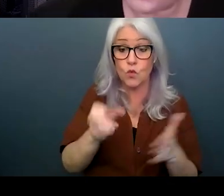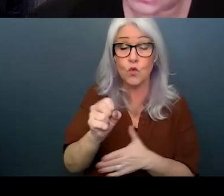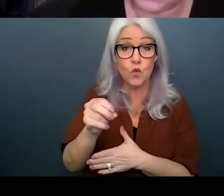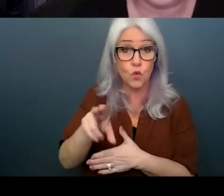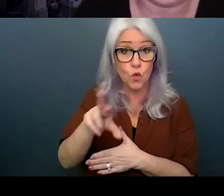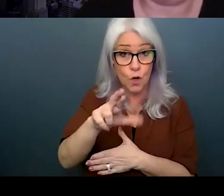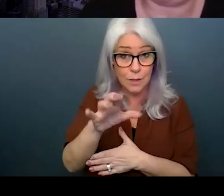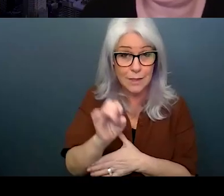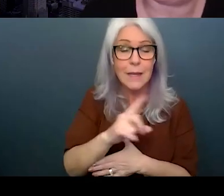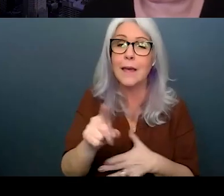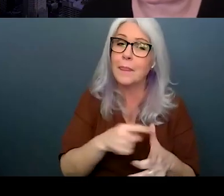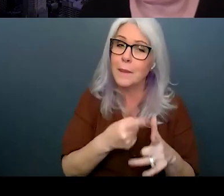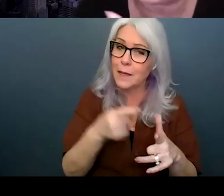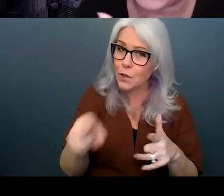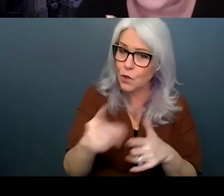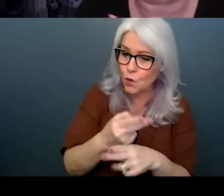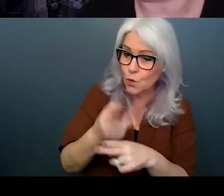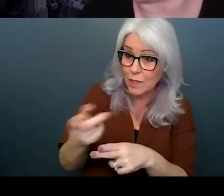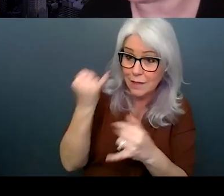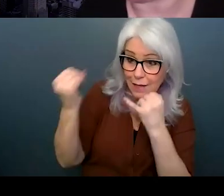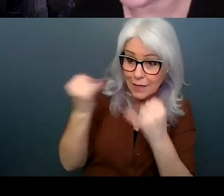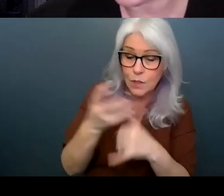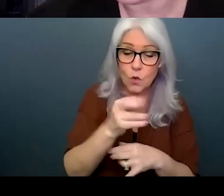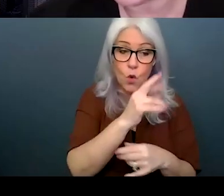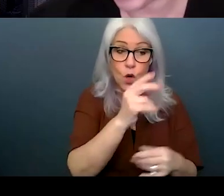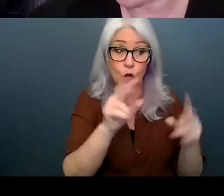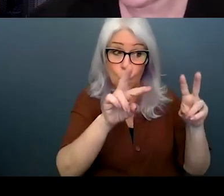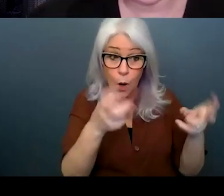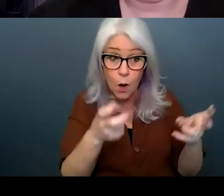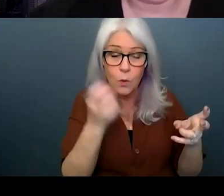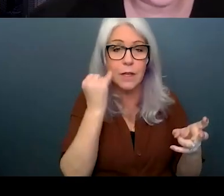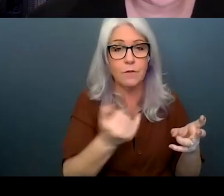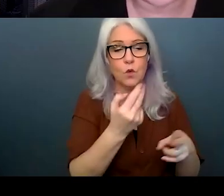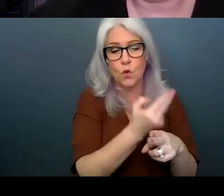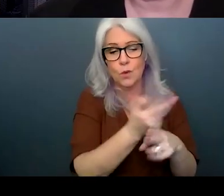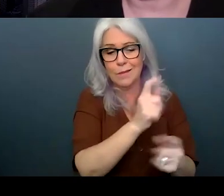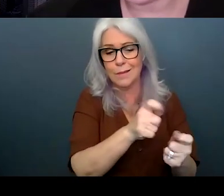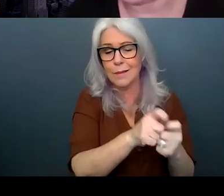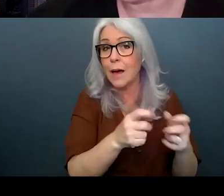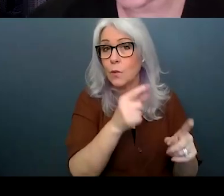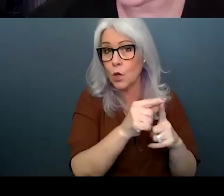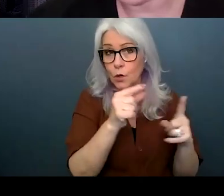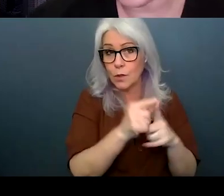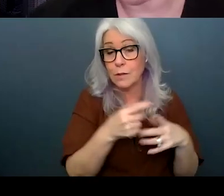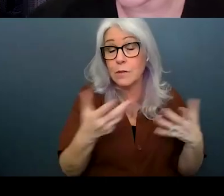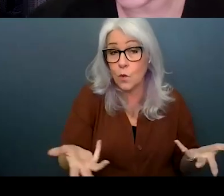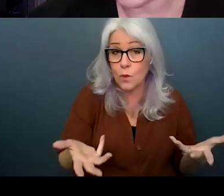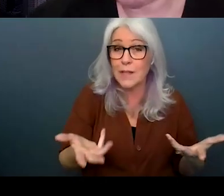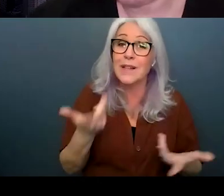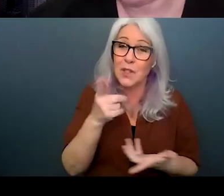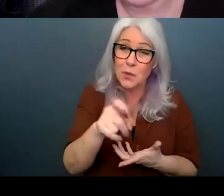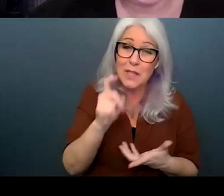and quote it when you use its words, as per the rules of APA style. Essentially, you need to treat it like